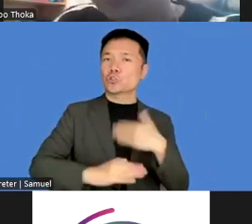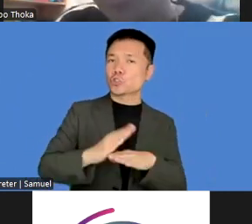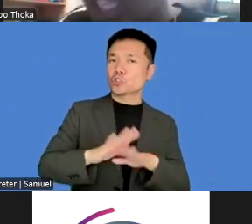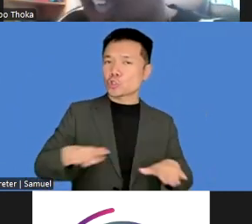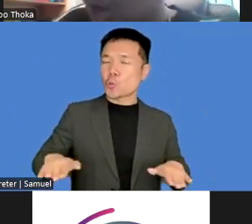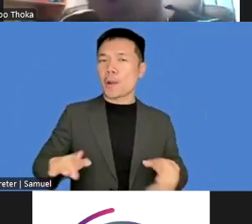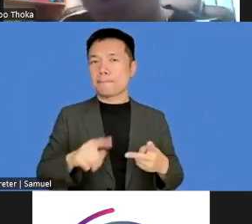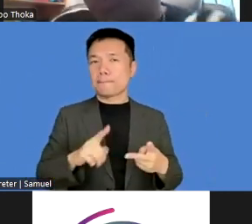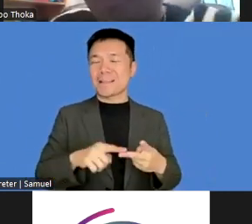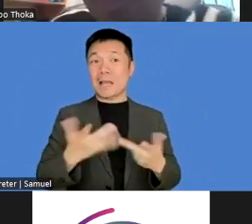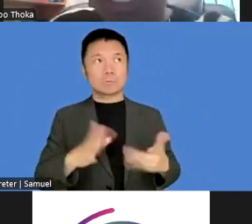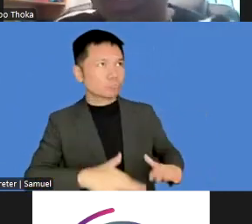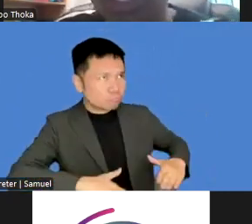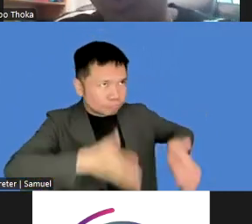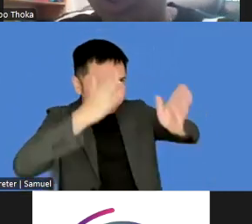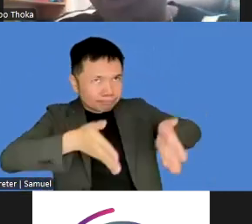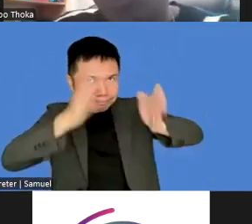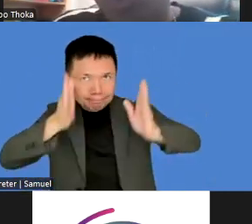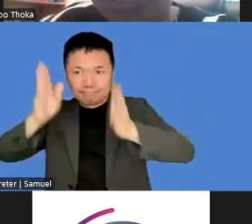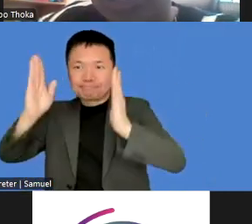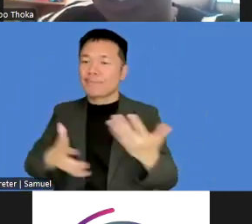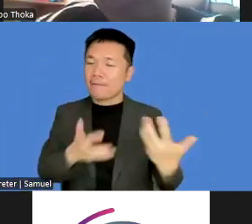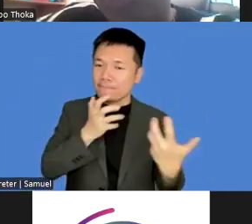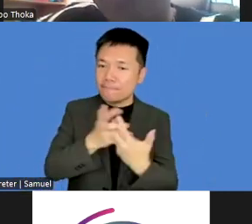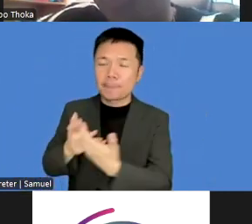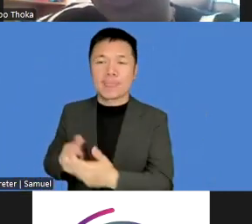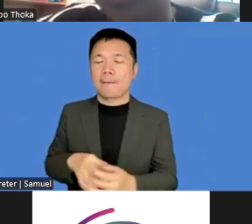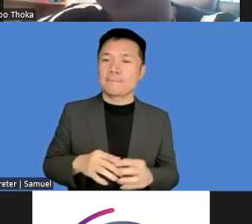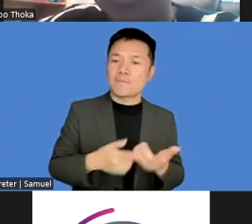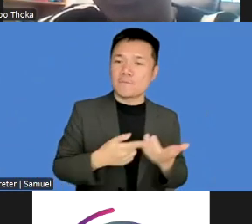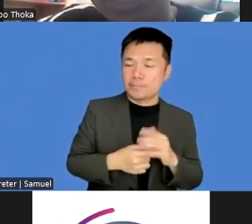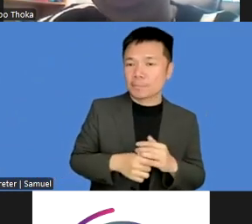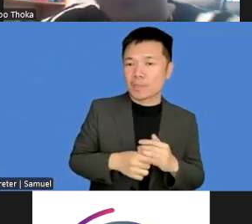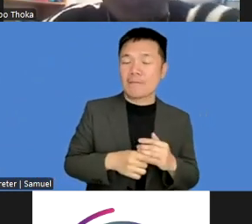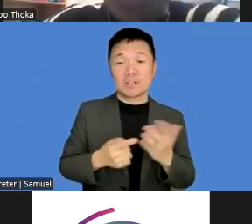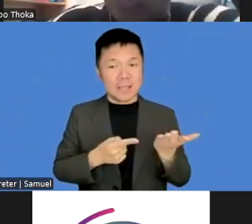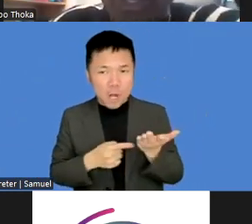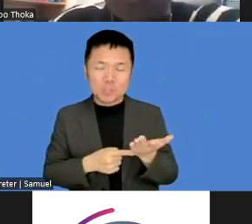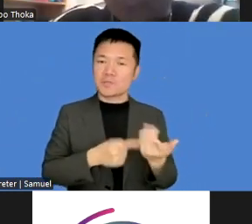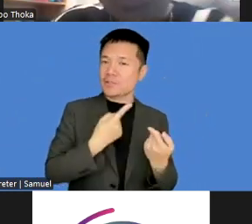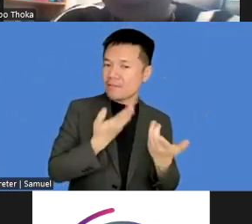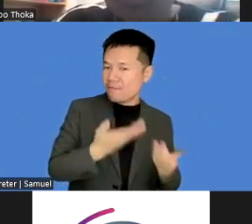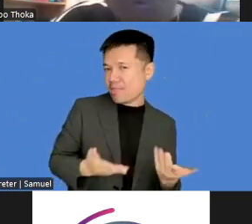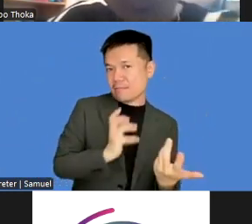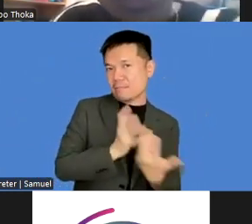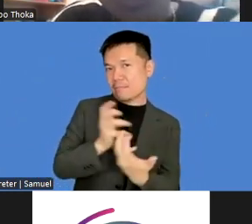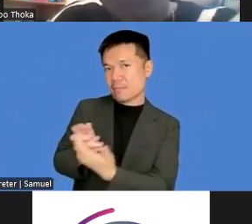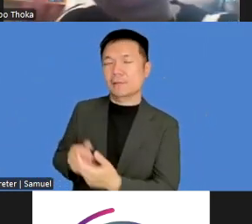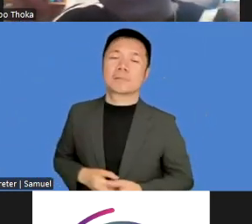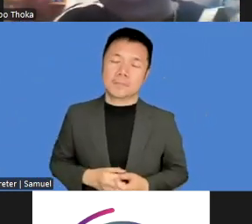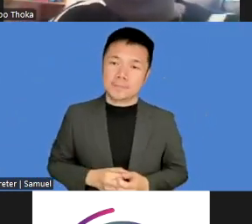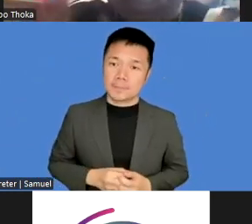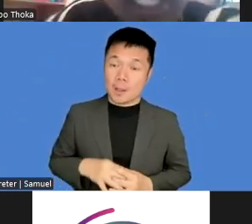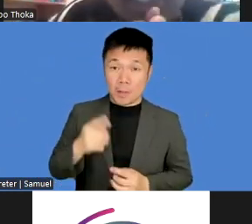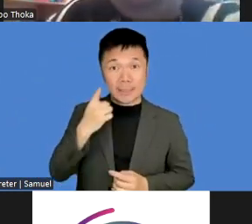particular. And this now goes back to the first case that I talked about on Western Cape Forum for Intellectual Disability, where it was determined